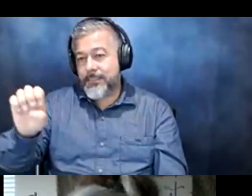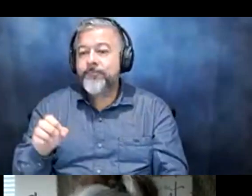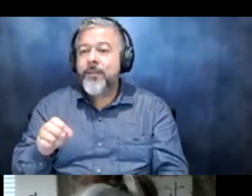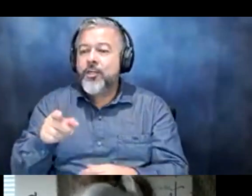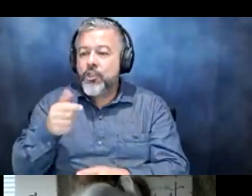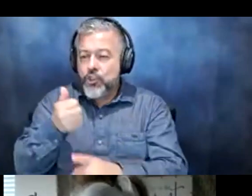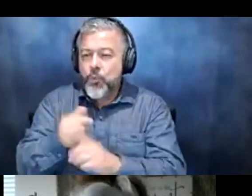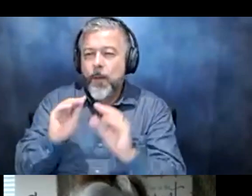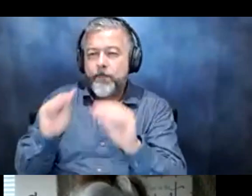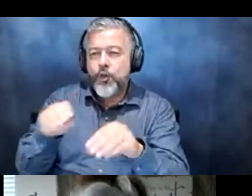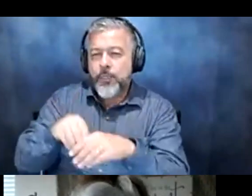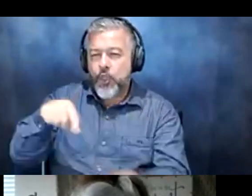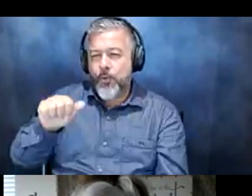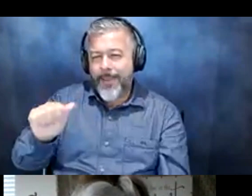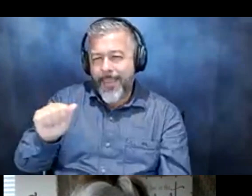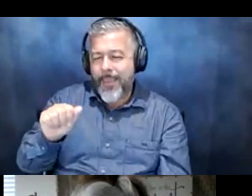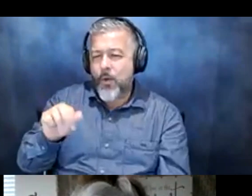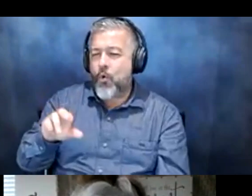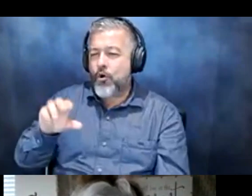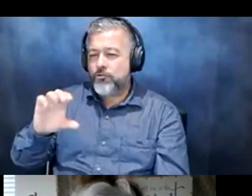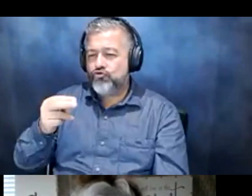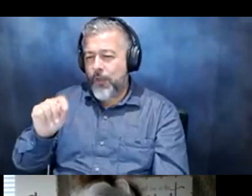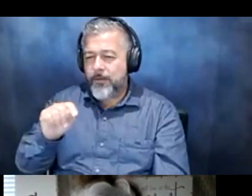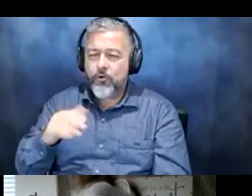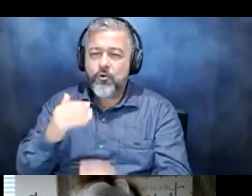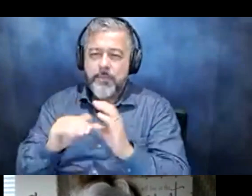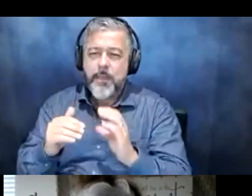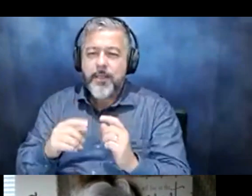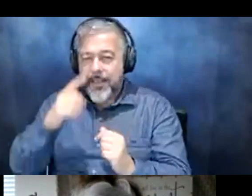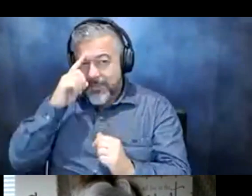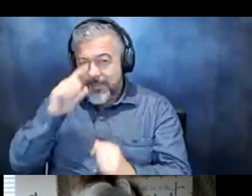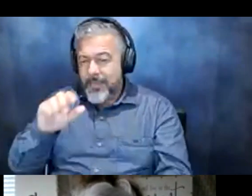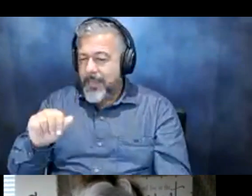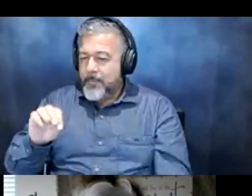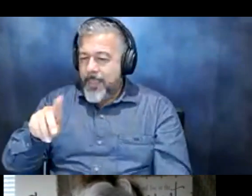she'll put it in the Q&A or the chat, but I think it is